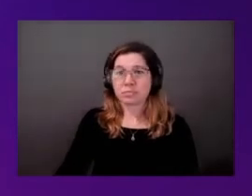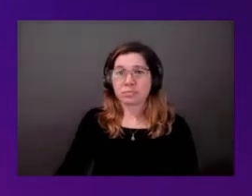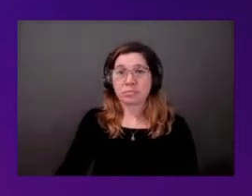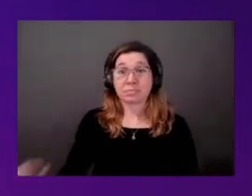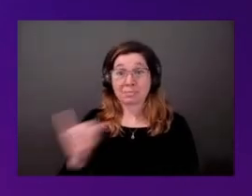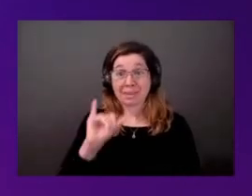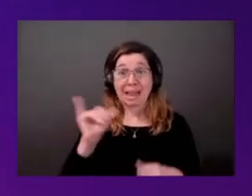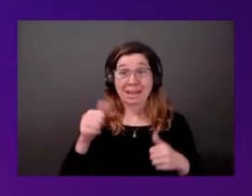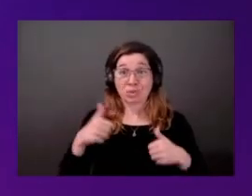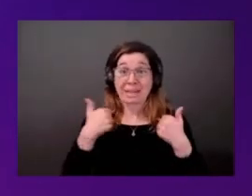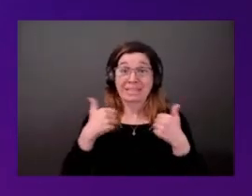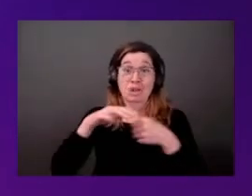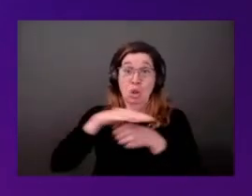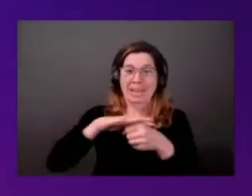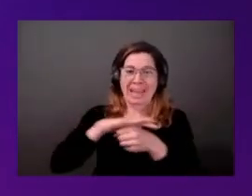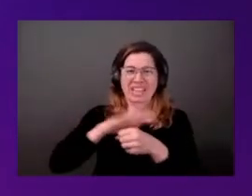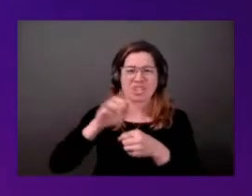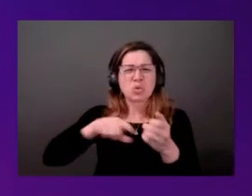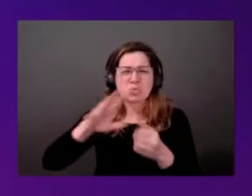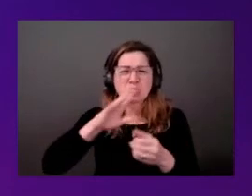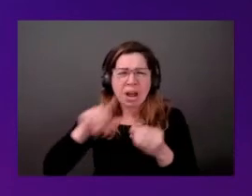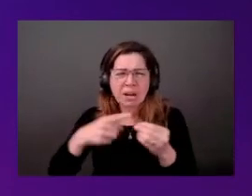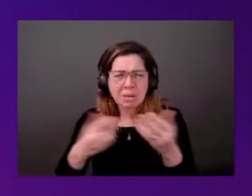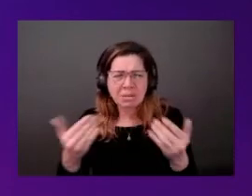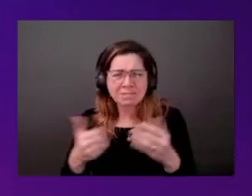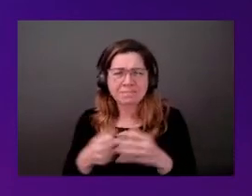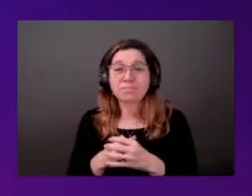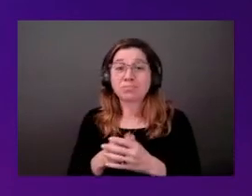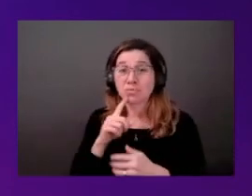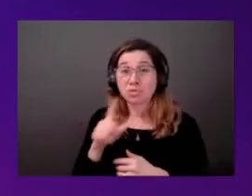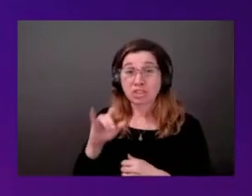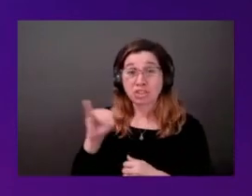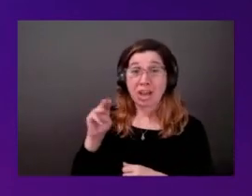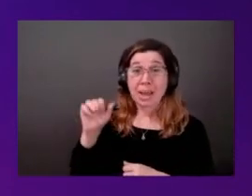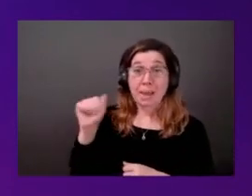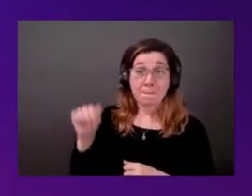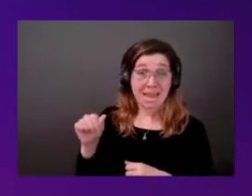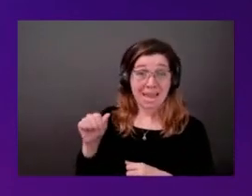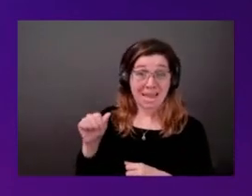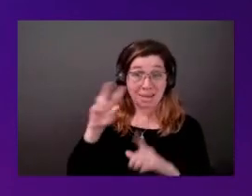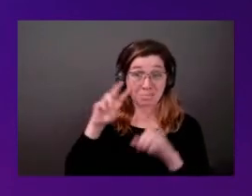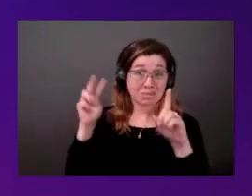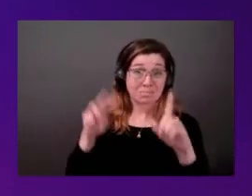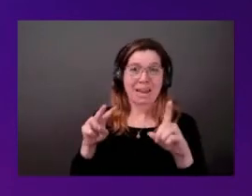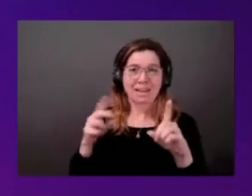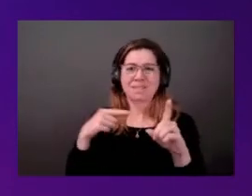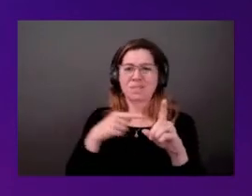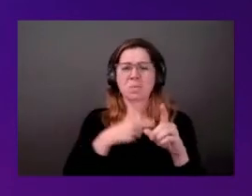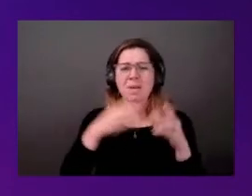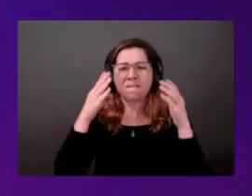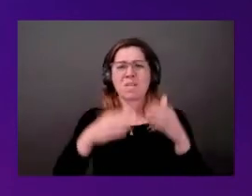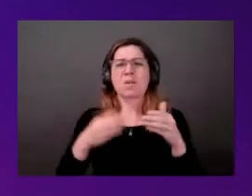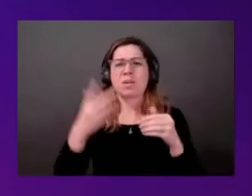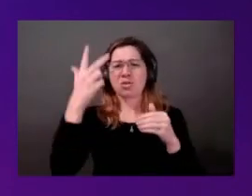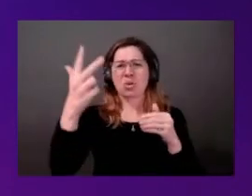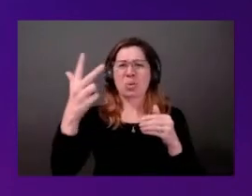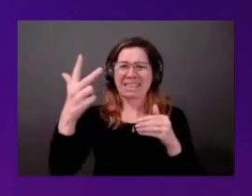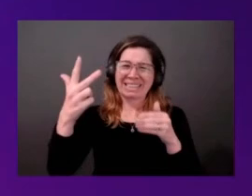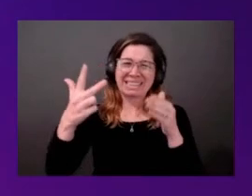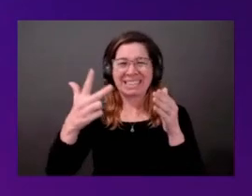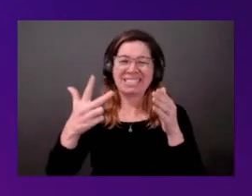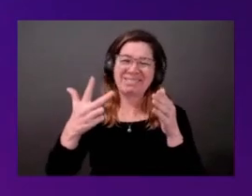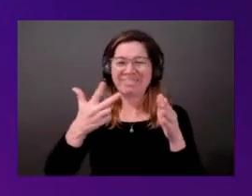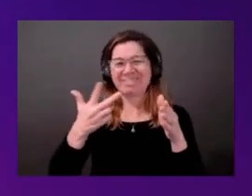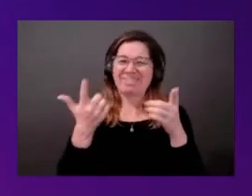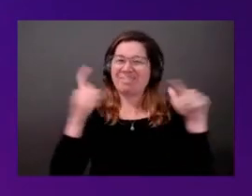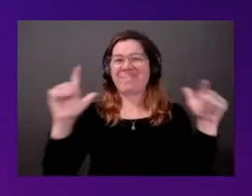No, sure thing. We, from a JMA point of view, are focusing on three main growth segments, if you may. The